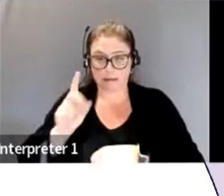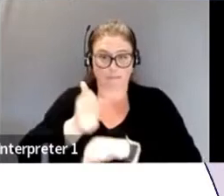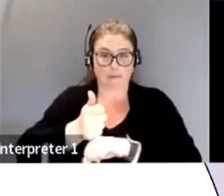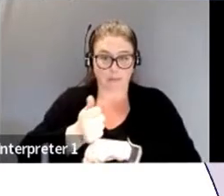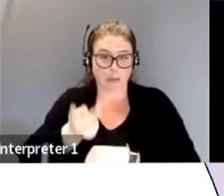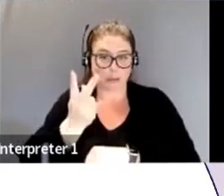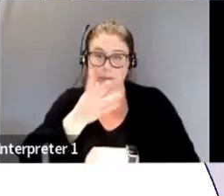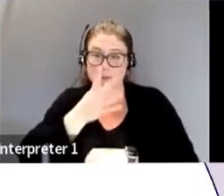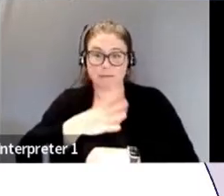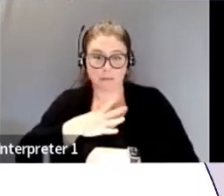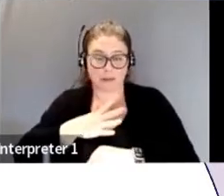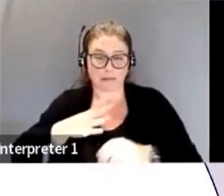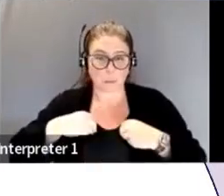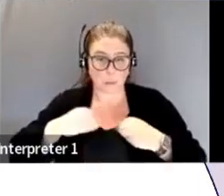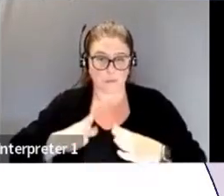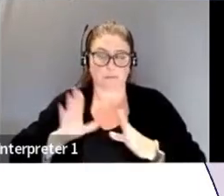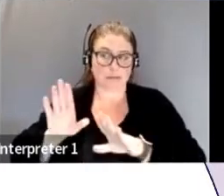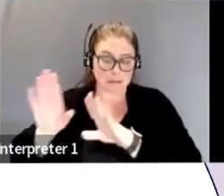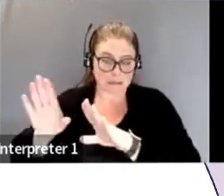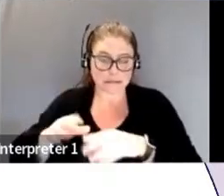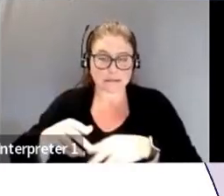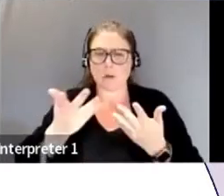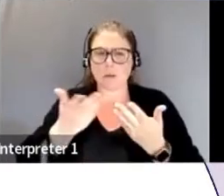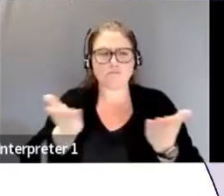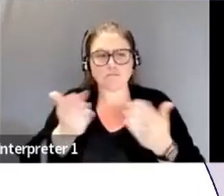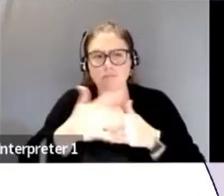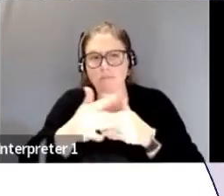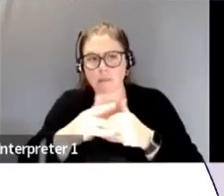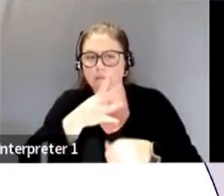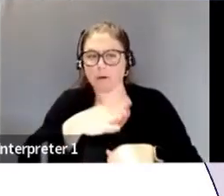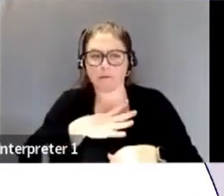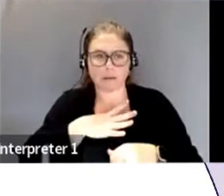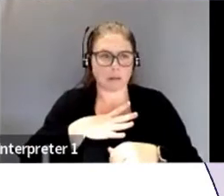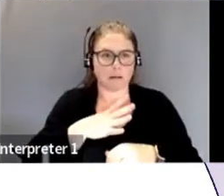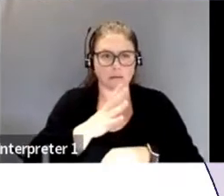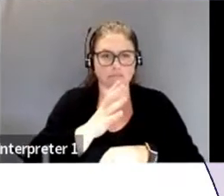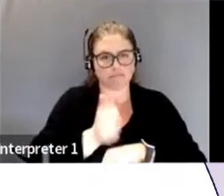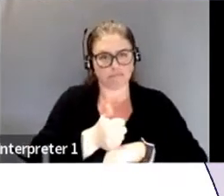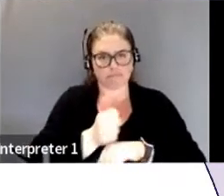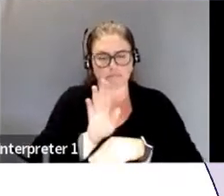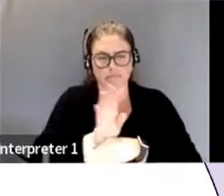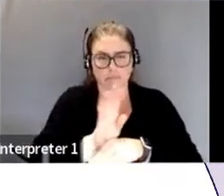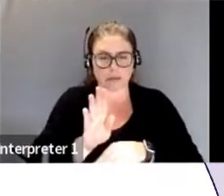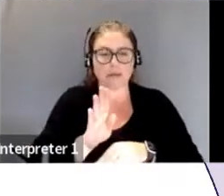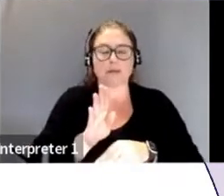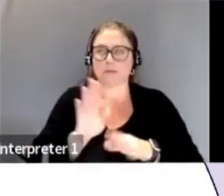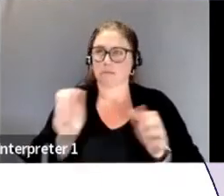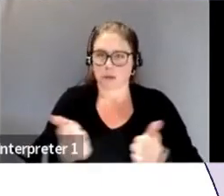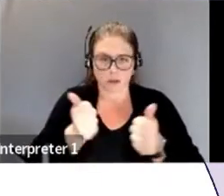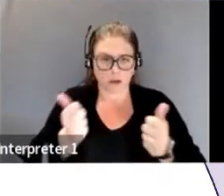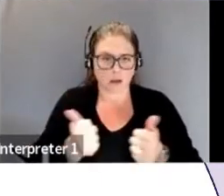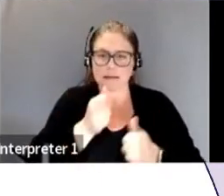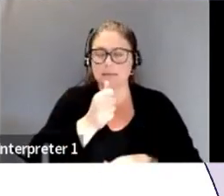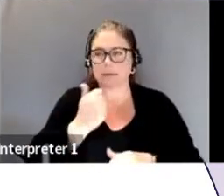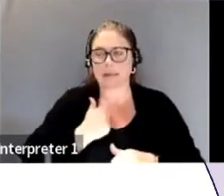a lot of questions about what's out there for female founders, and there is a lot out there. I would direct you to the Canadian Women's Foundation.